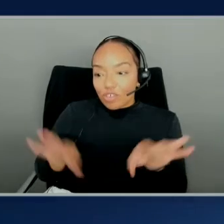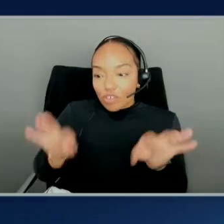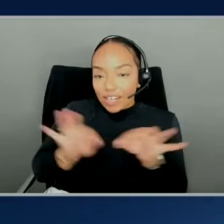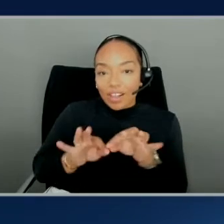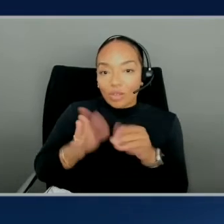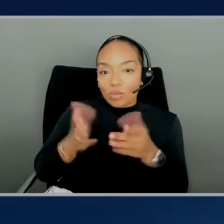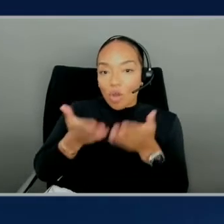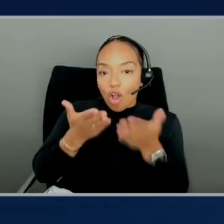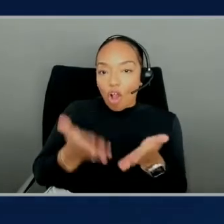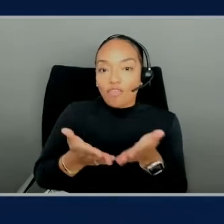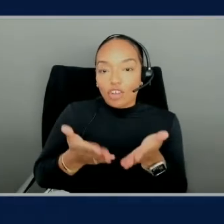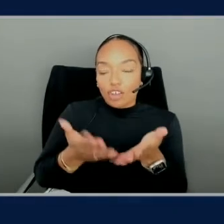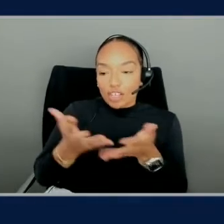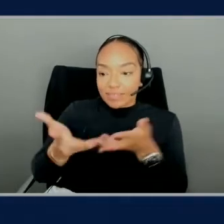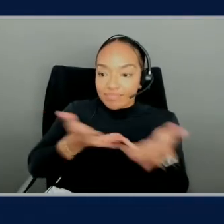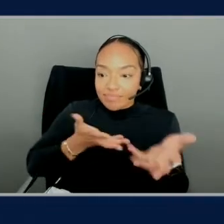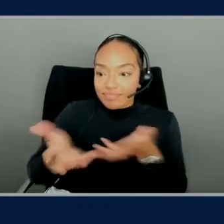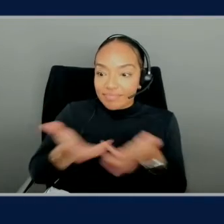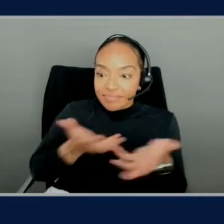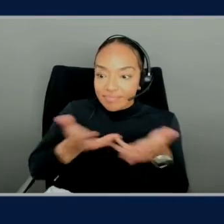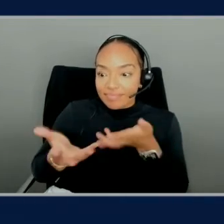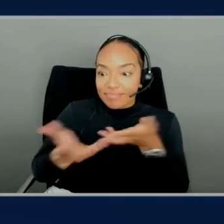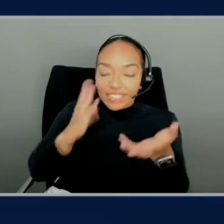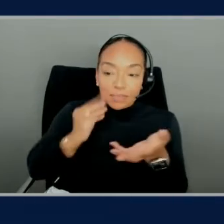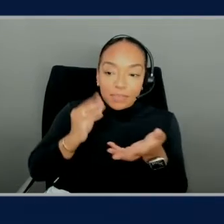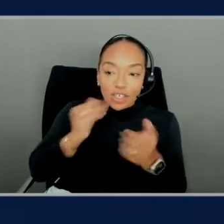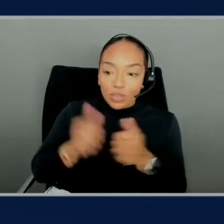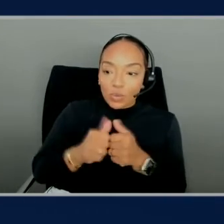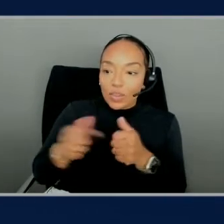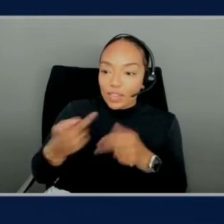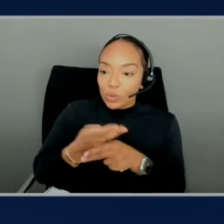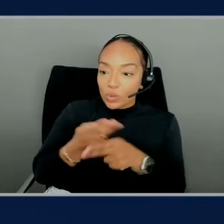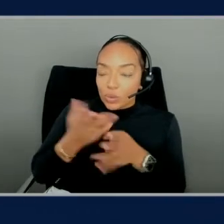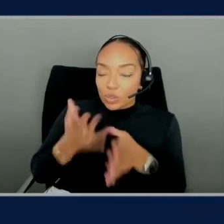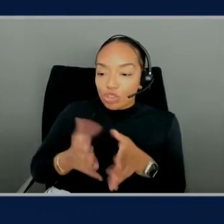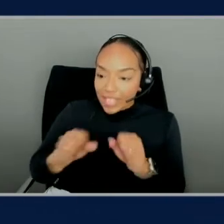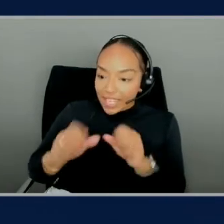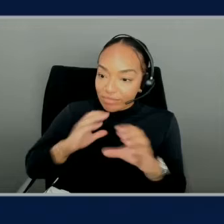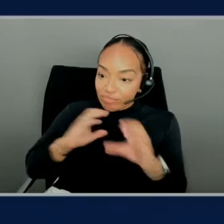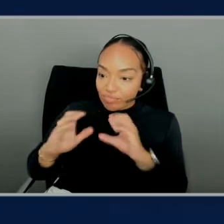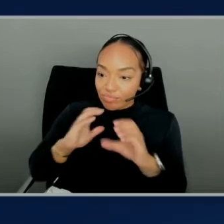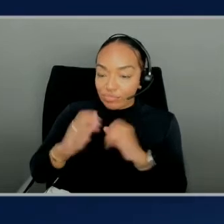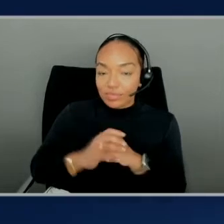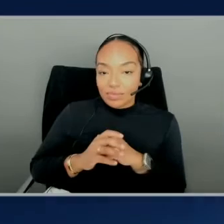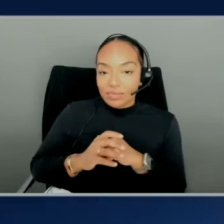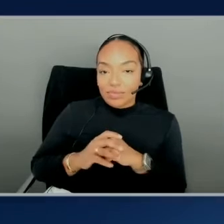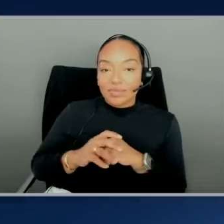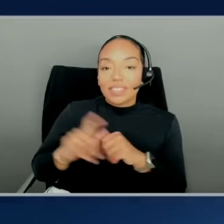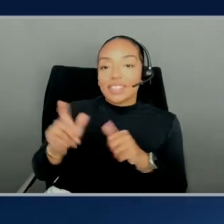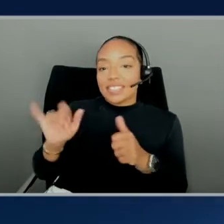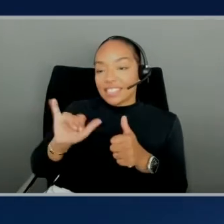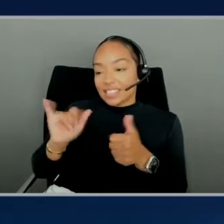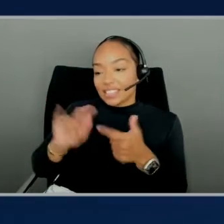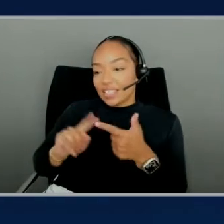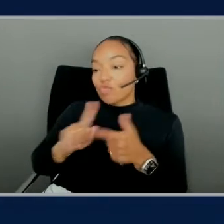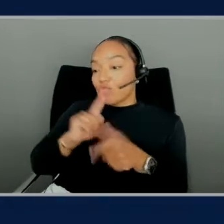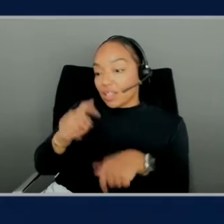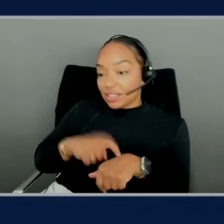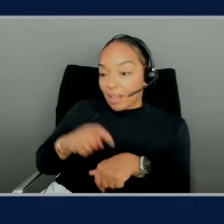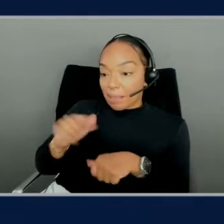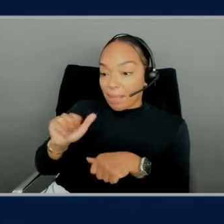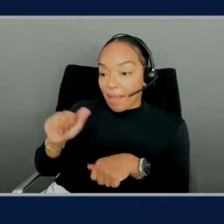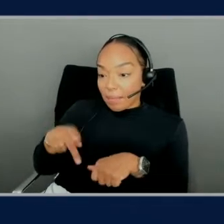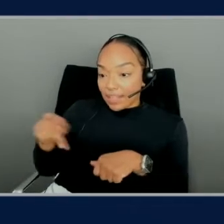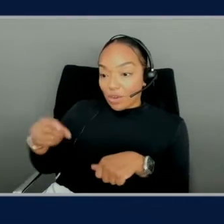great interactive experience to end users. Similarly, for real-time applications, which are very high traffic,